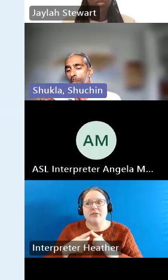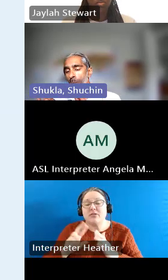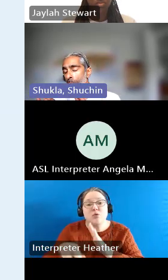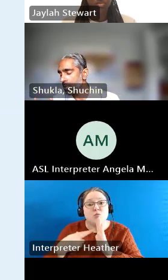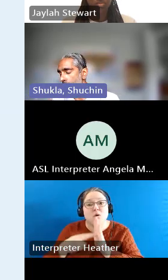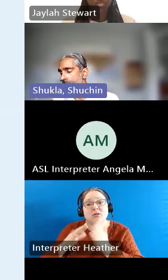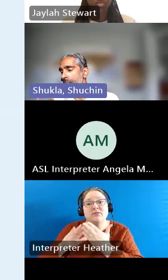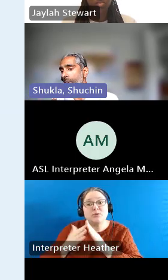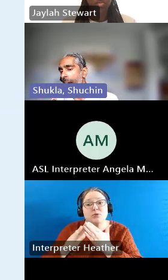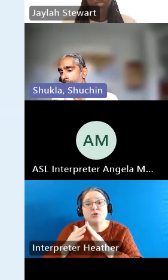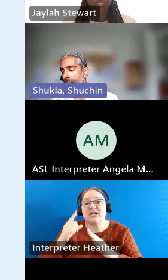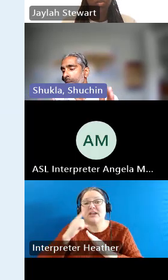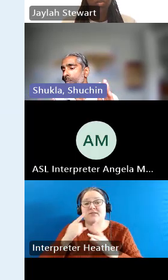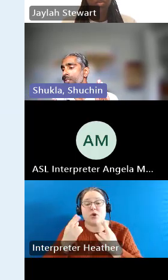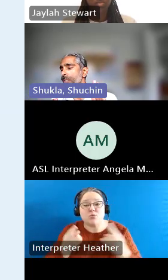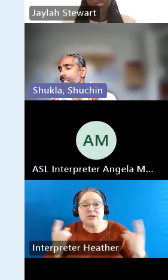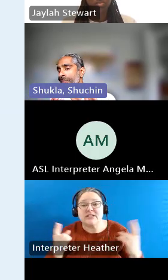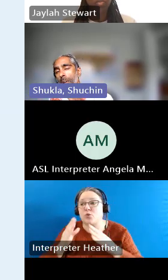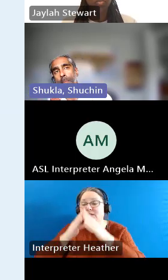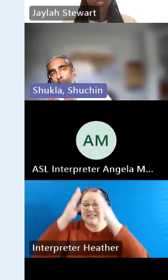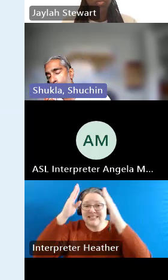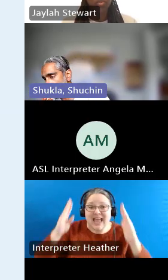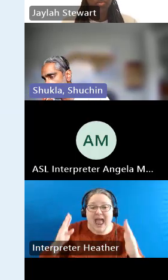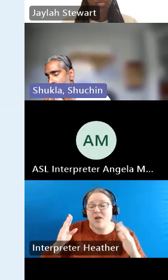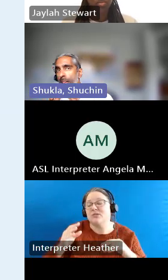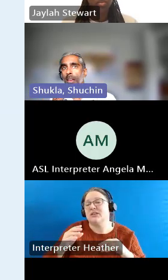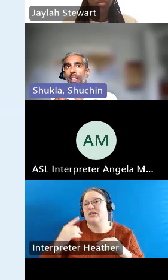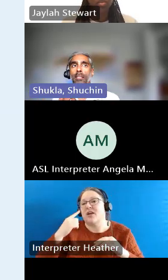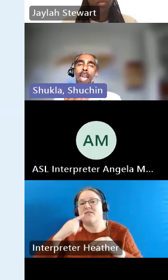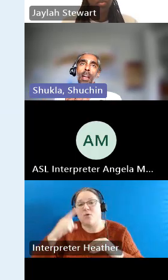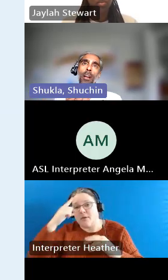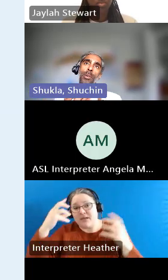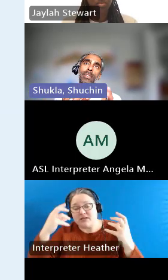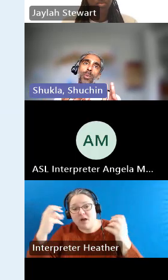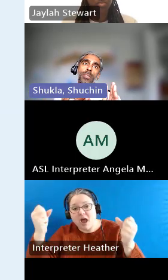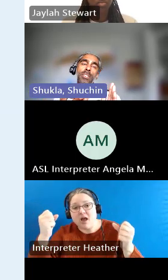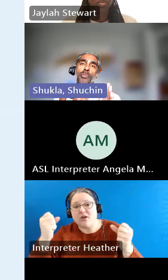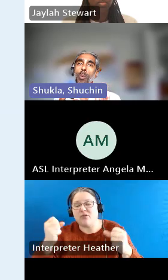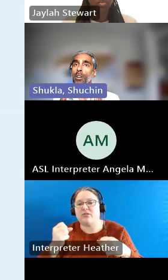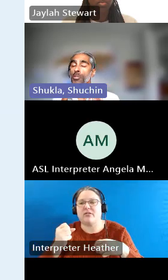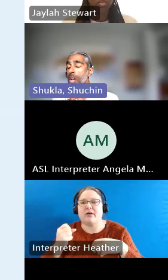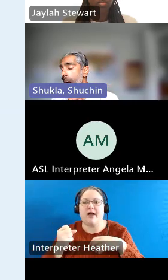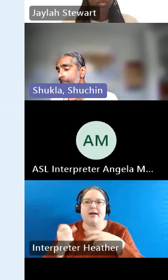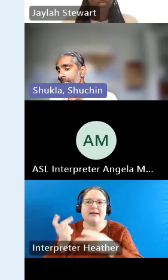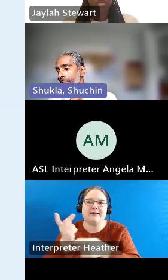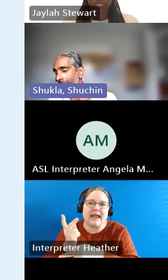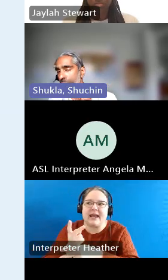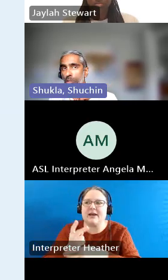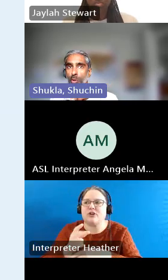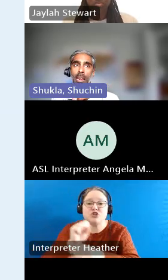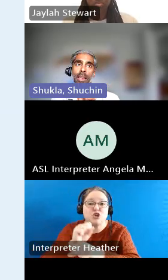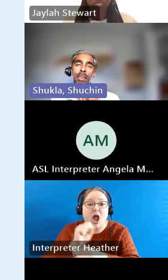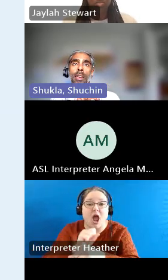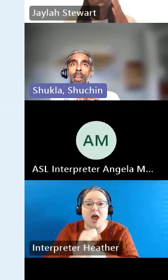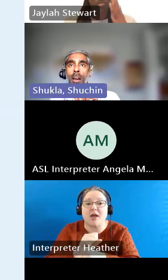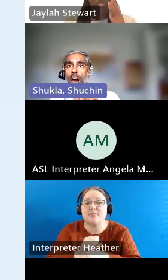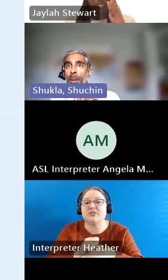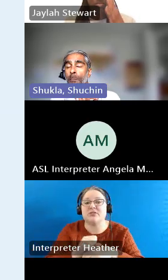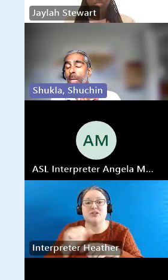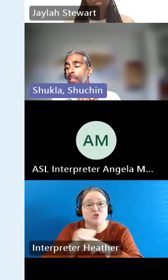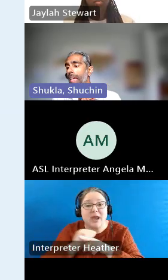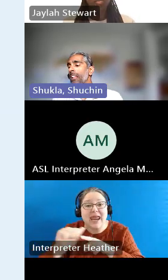of resources for housing, resources for maybe mental health care, resources for jobs like vocational